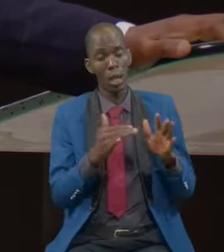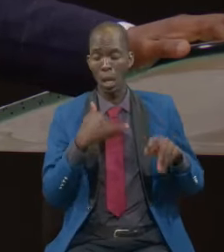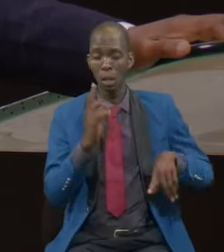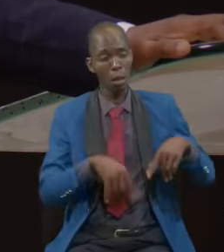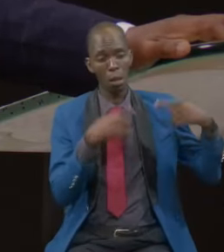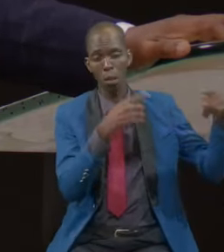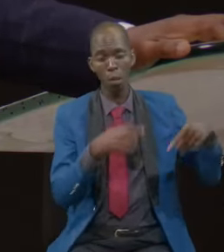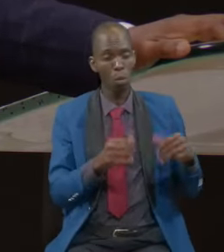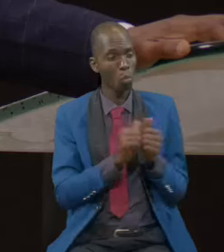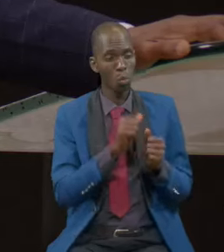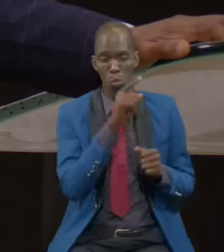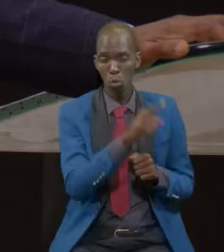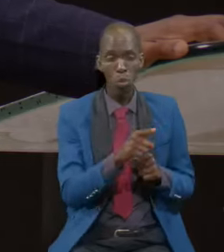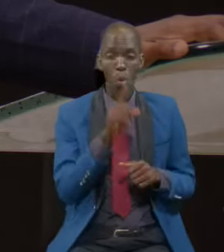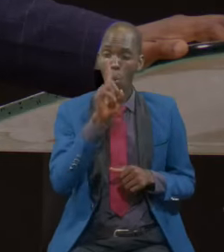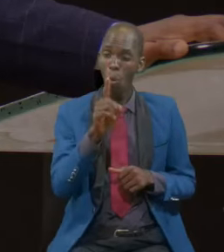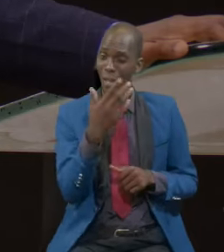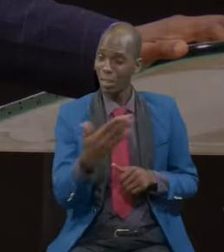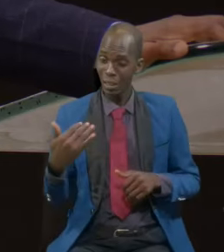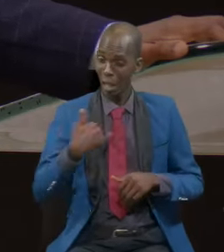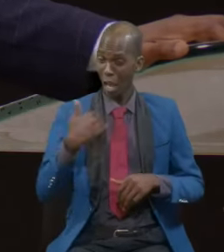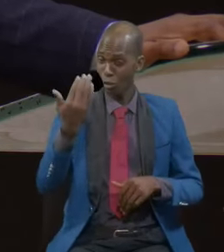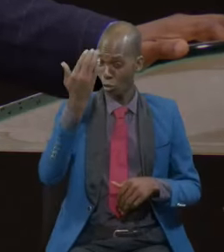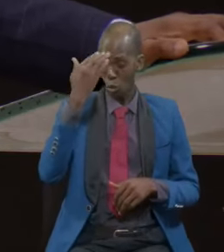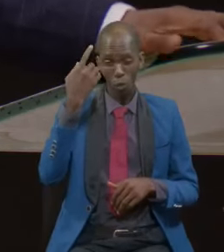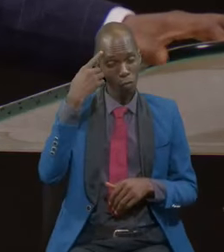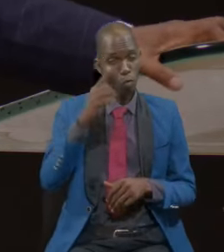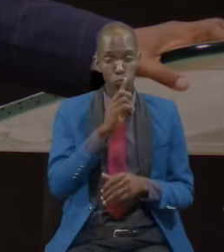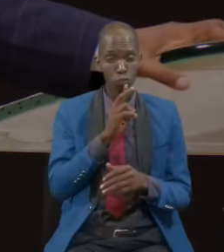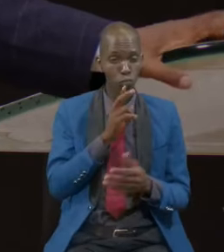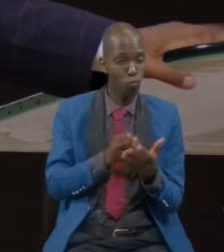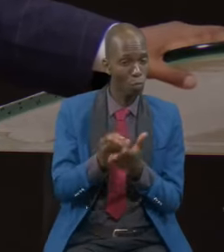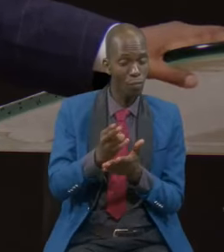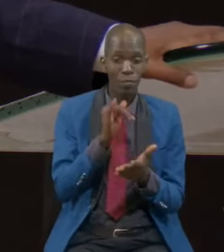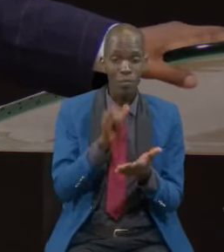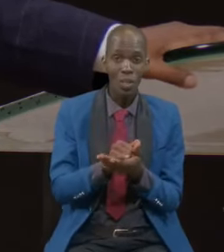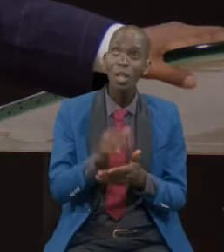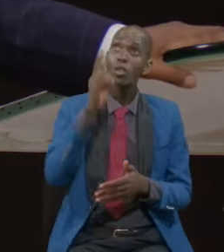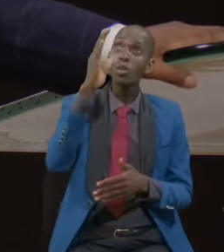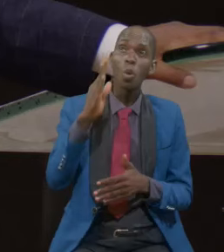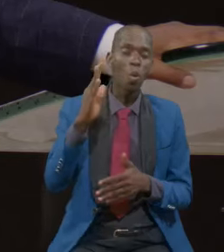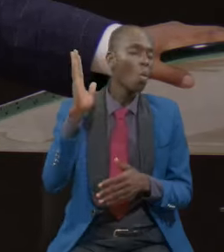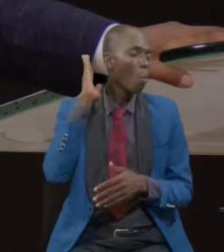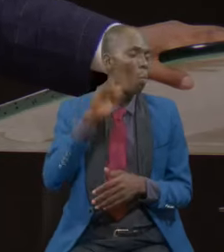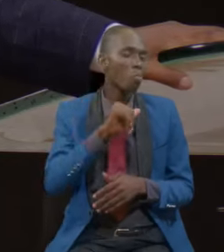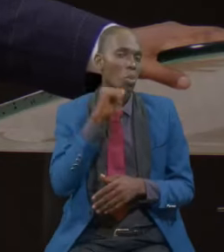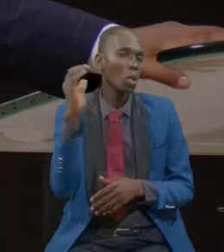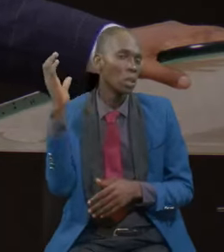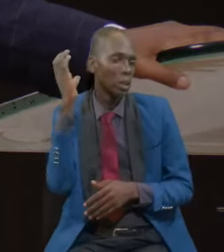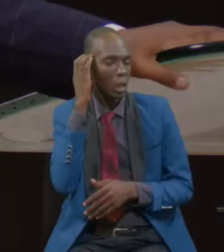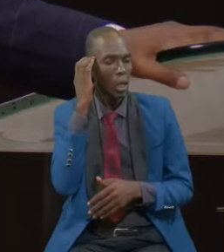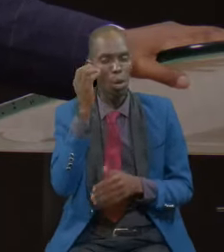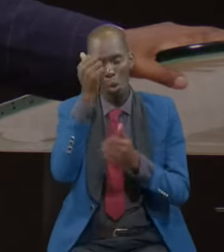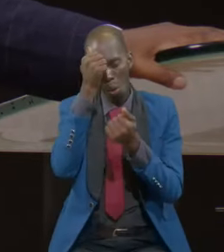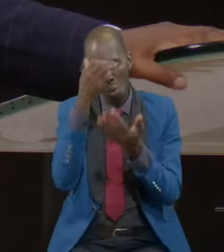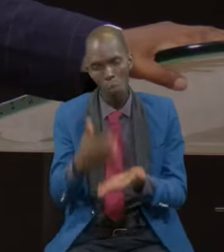God heareth not sinners. If this man were a sinner, the Lord would